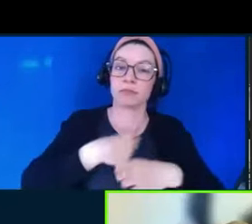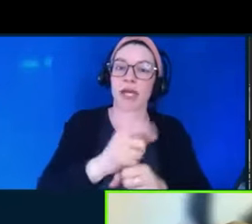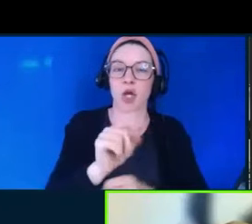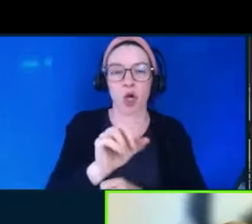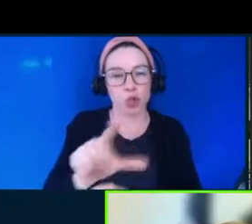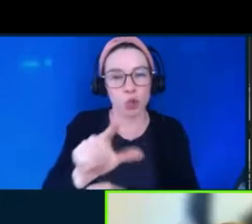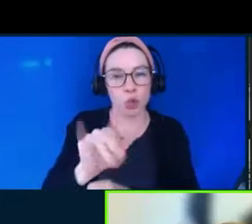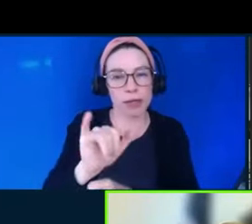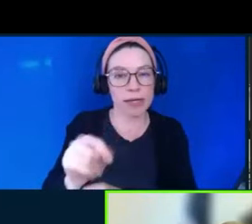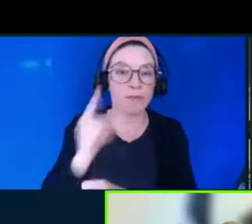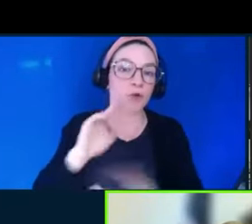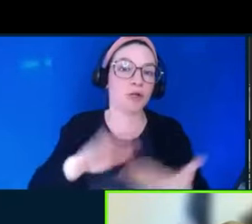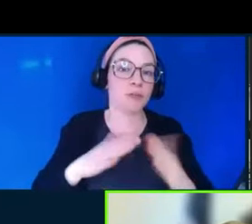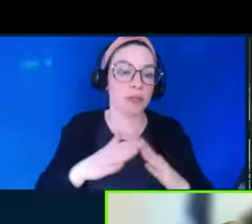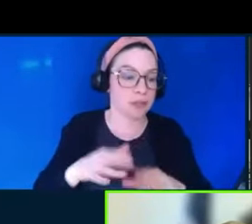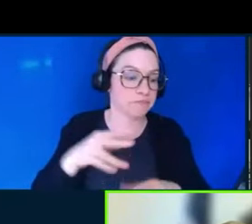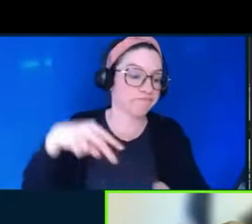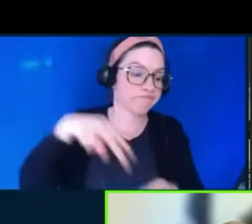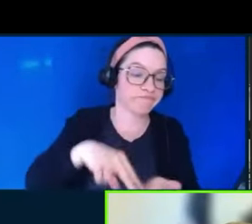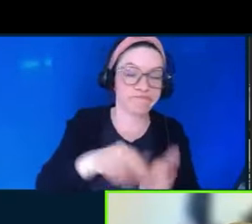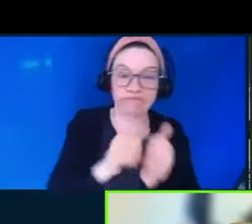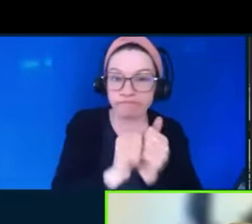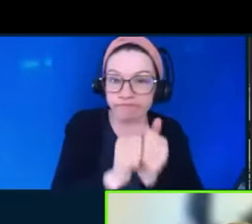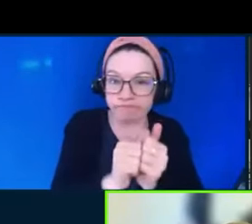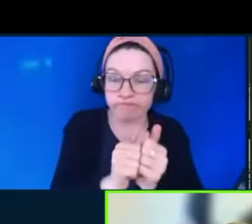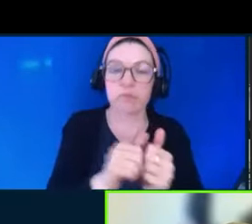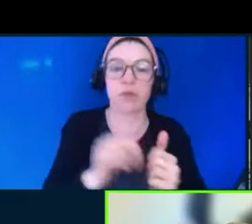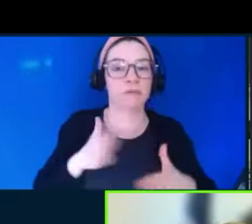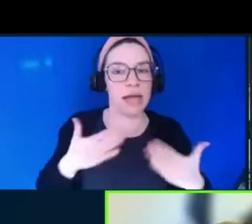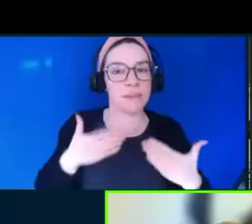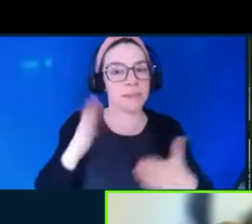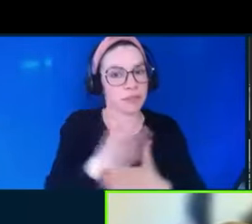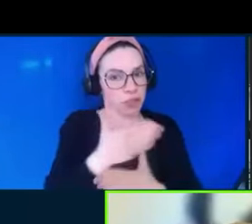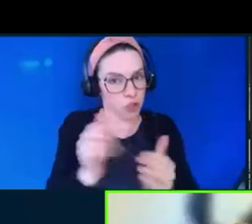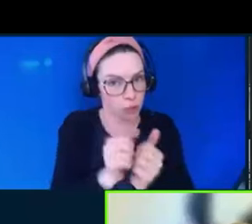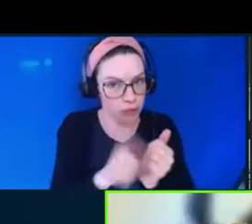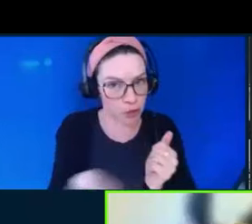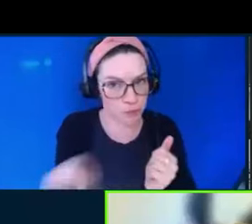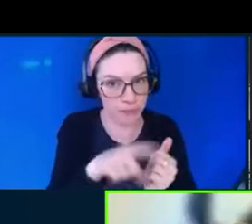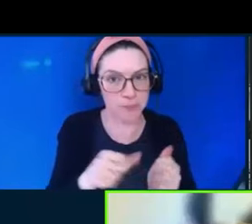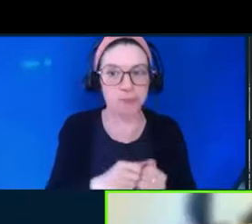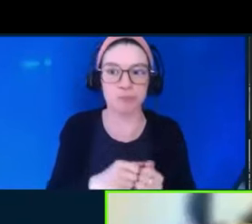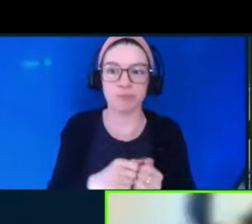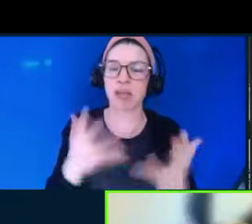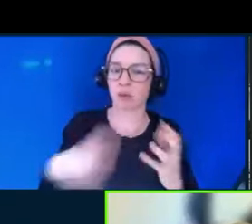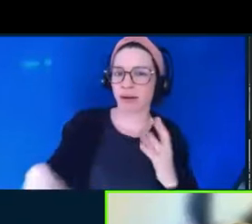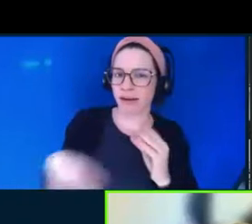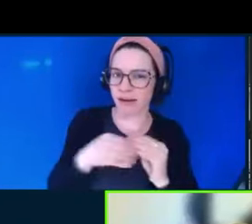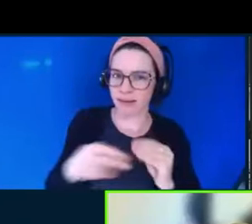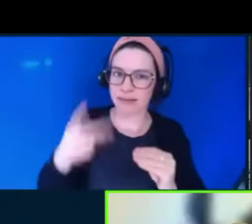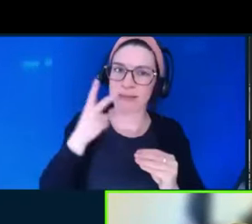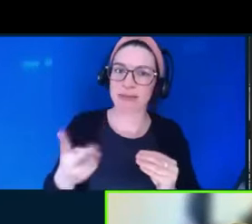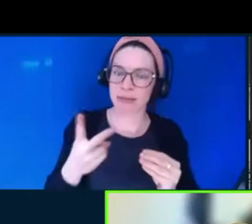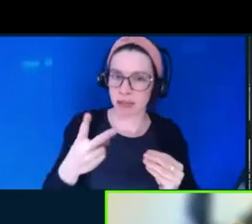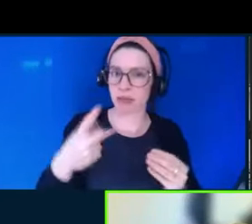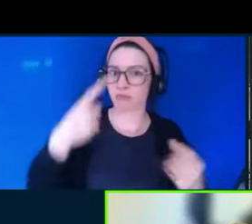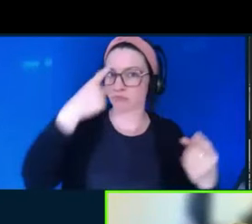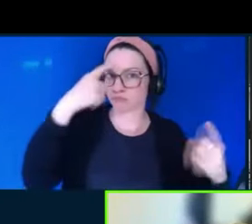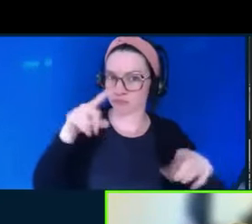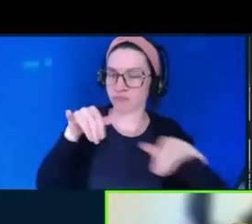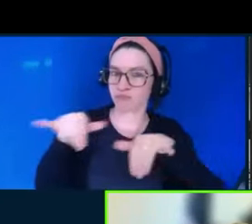together against hate, which we'll be happy to share with you. And let me just add that seeing the solidarity across faith